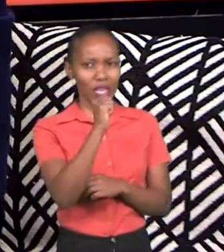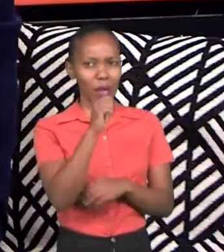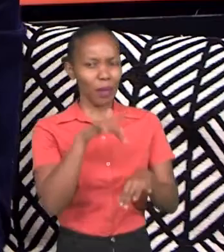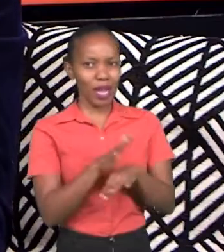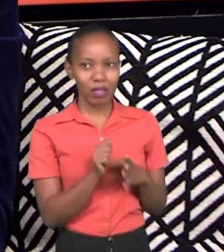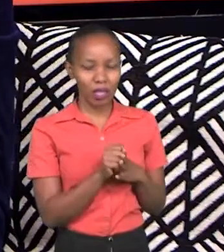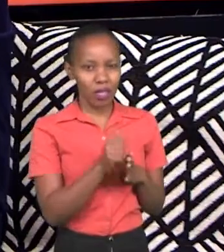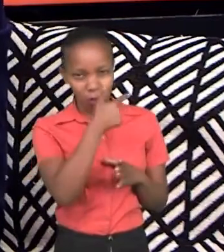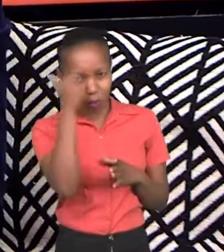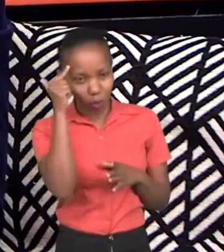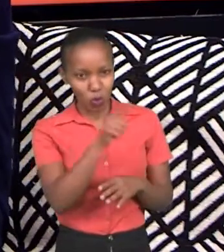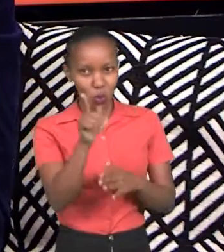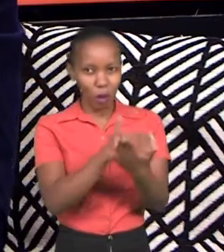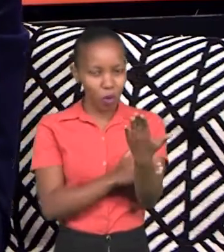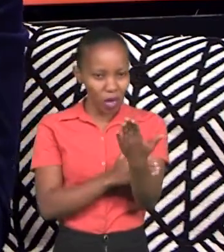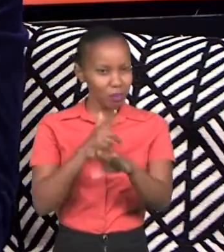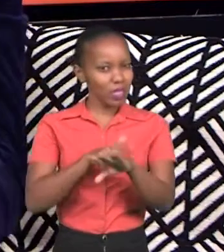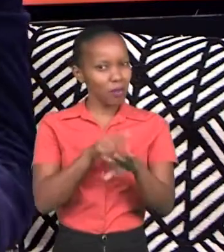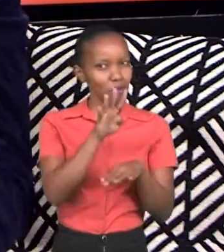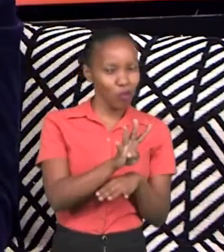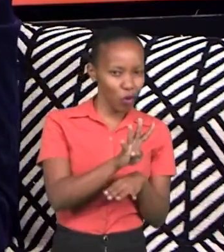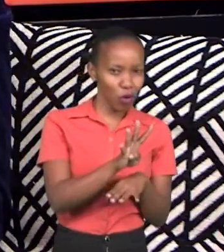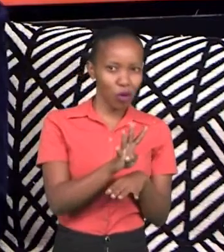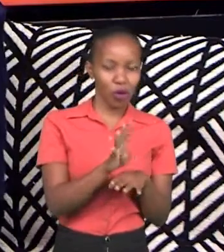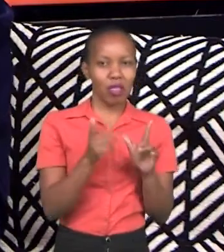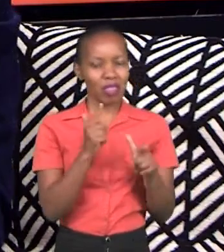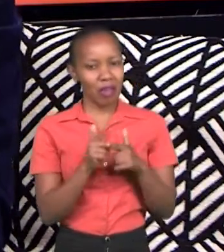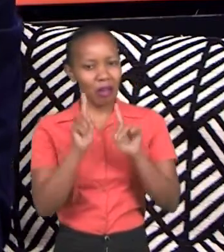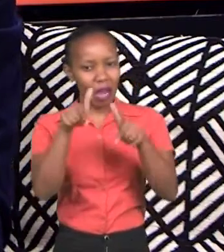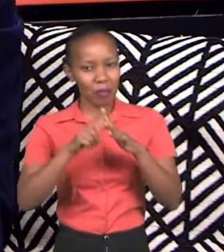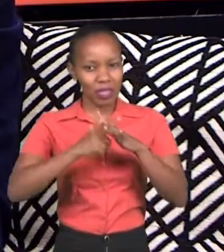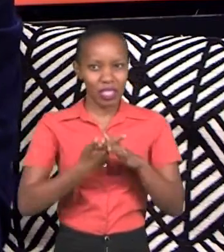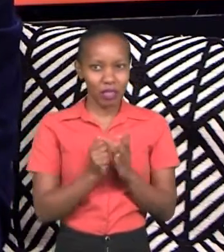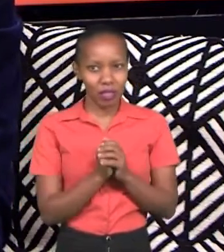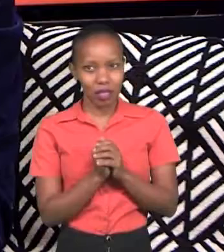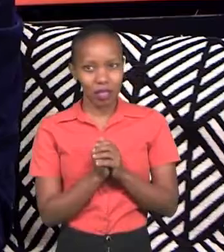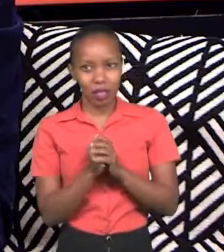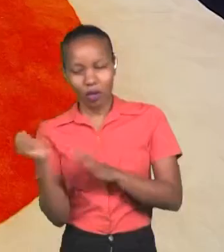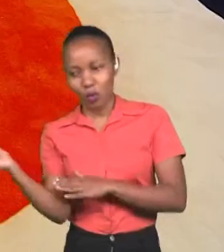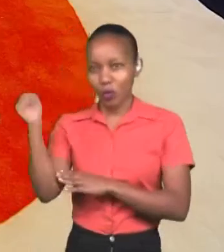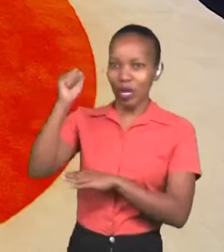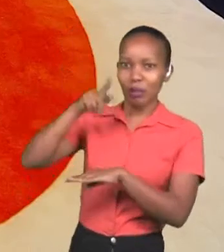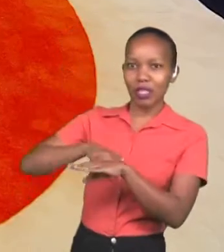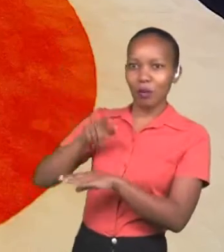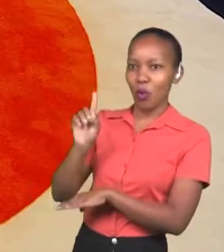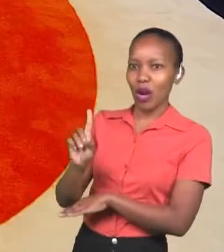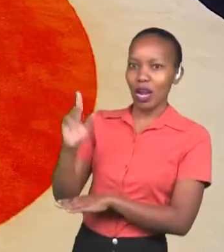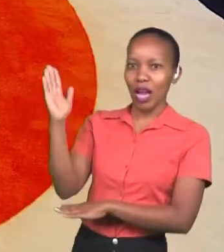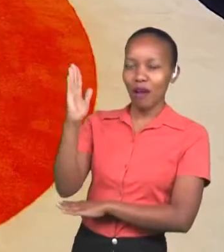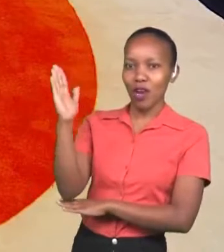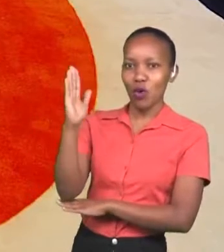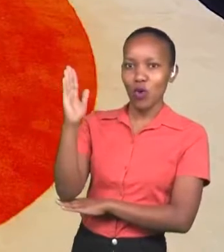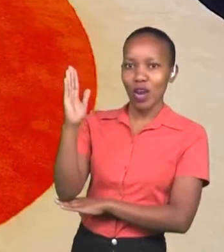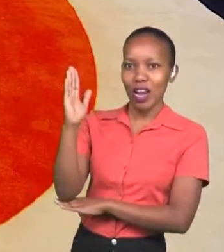to from 4, at least 5 you're here, guys. You start your show. We wake up at 1. Mm-hmm. P.M. 1 p.m. Noon.